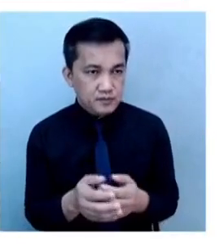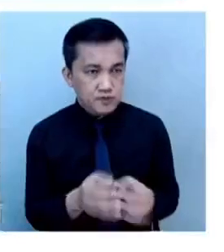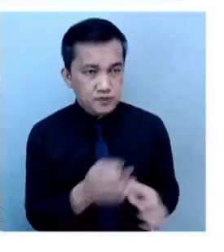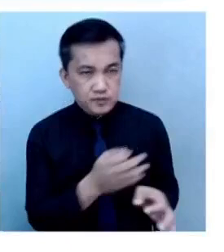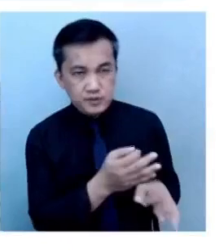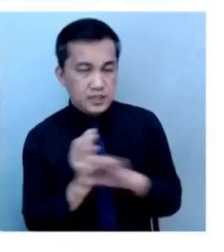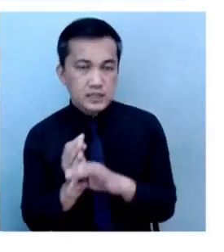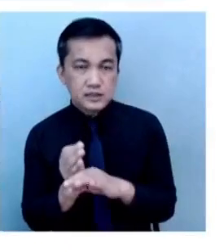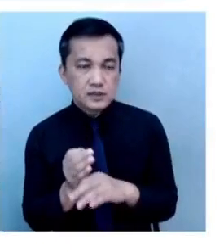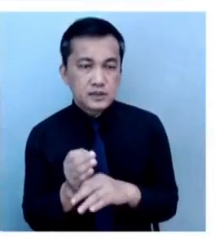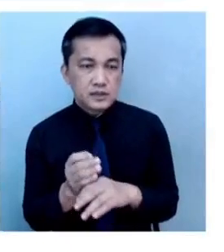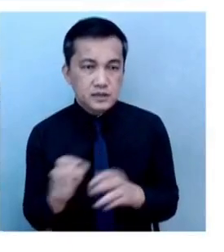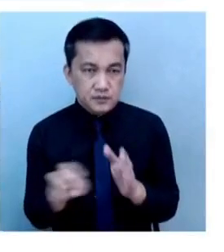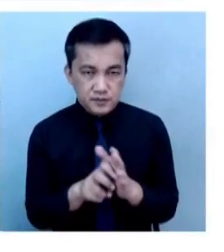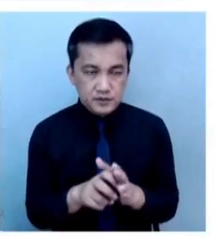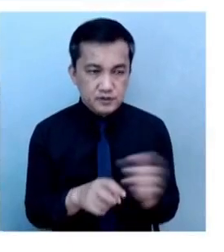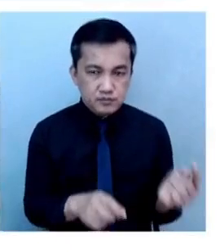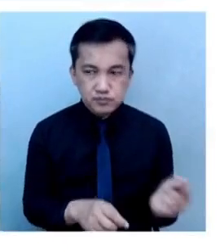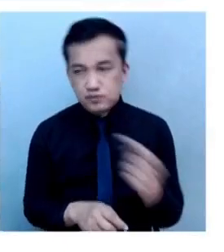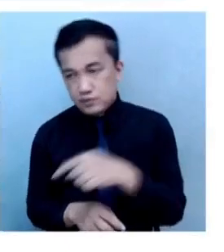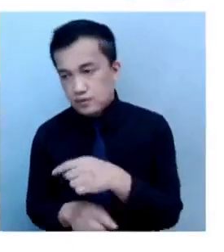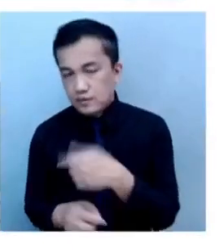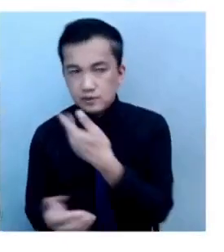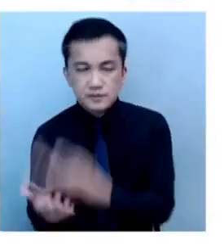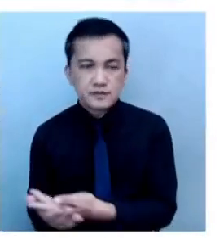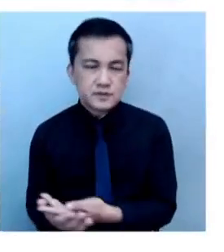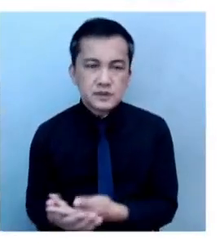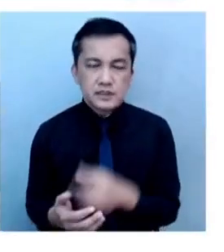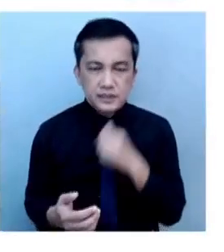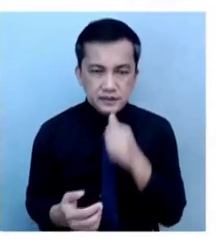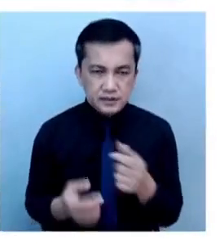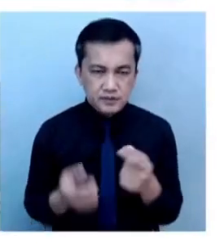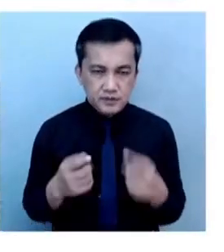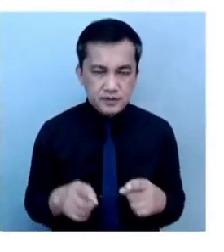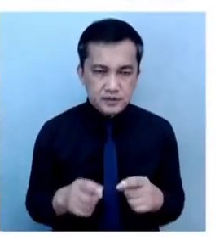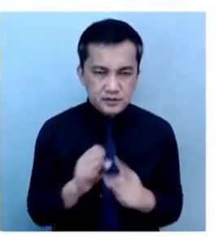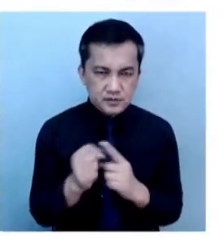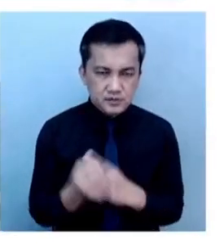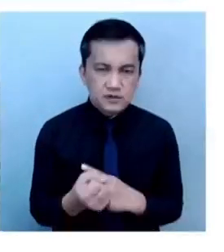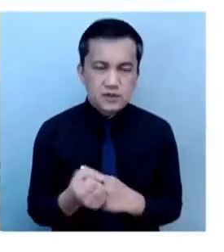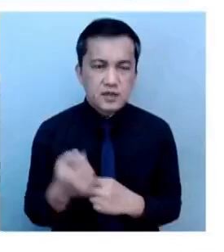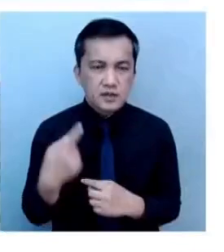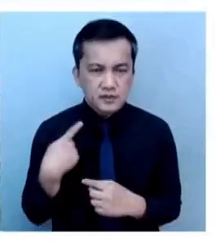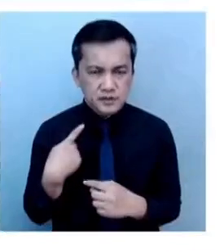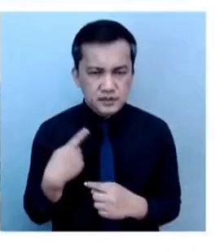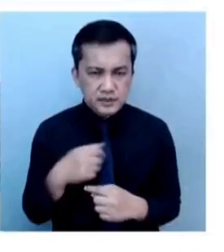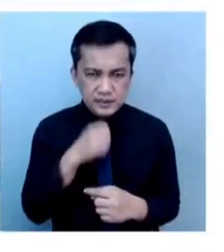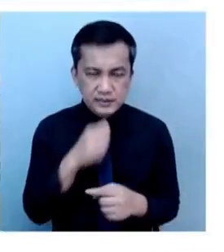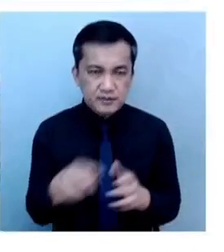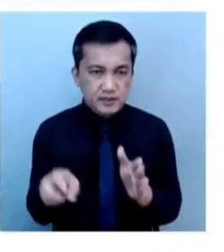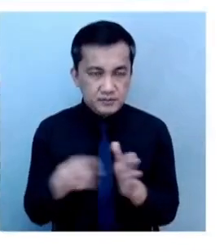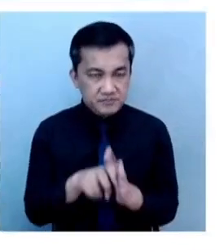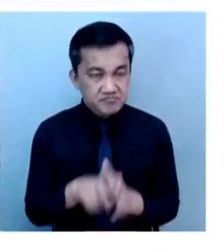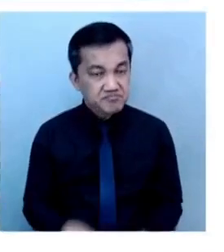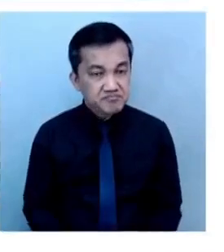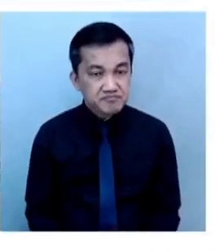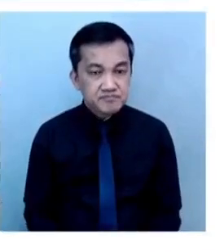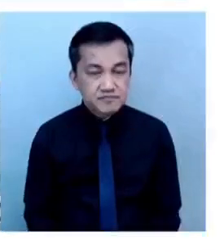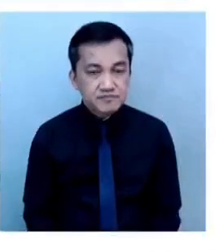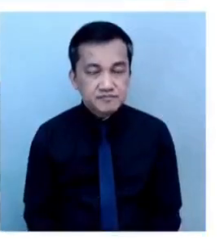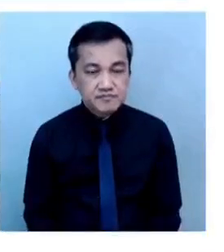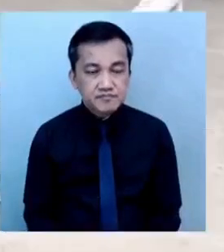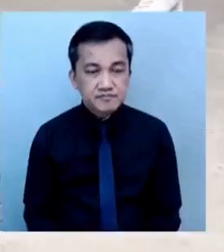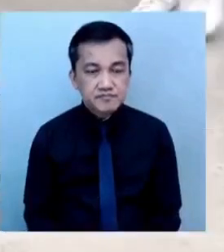their point of destination. Hindi naman mangyayari yung scenario na mayroong mga hindi makakapaglayag.